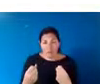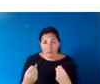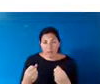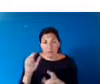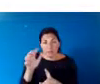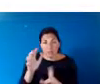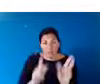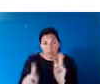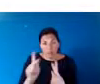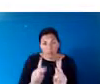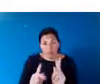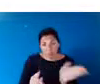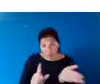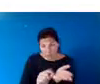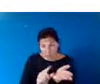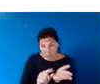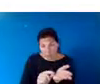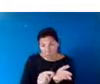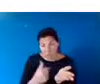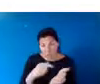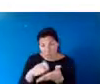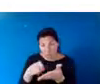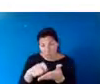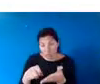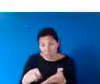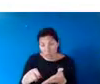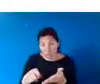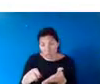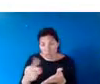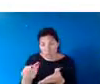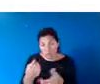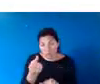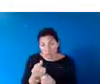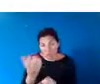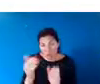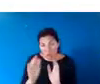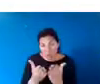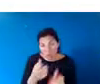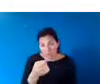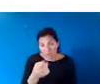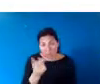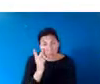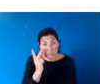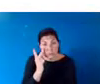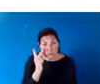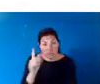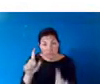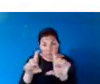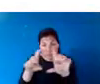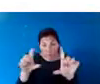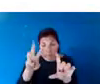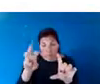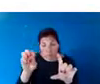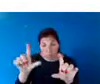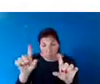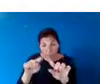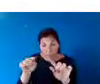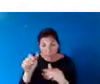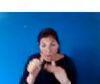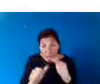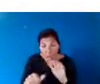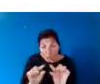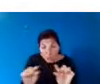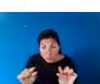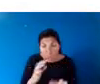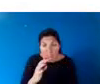This is from a book that I published a couple of years ago. And the reason I'm showing you this is to look at the subtitle, which is under the tree, which says what we need to talk about when we talk about